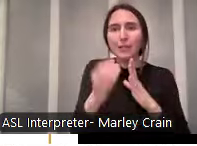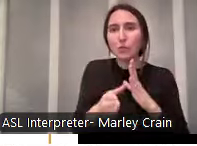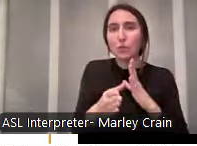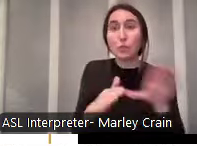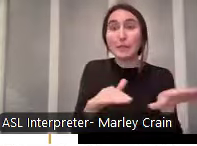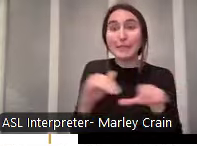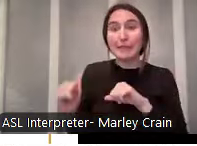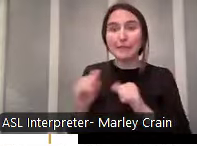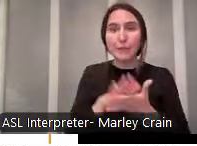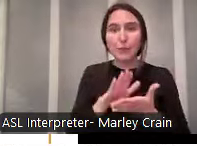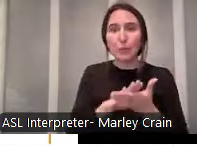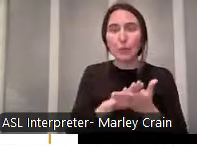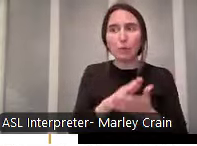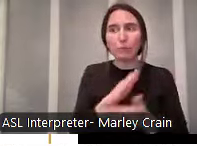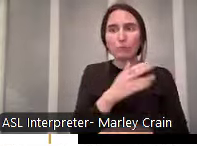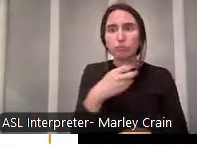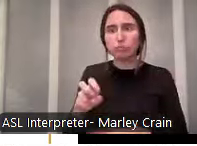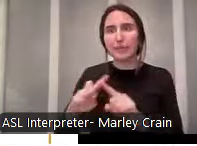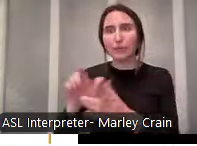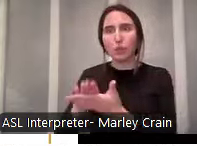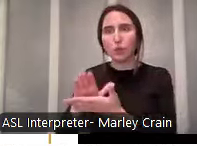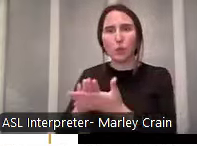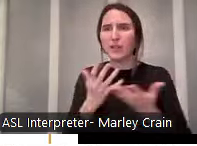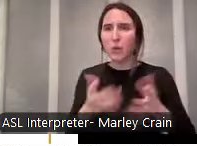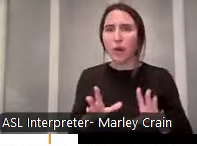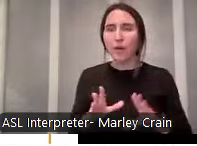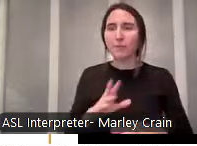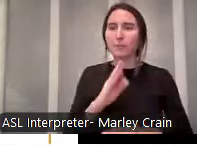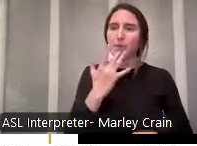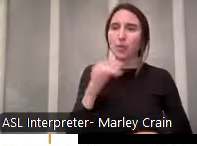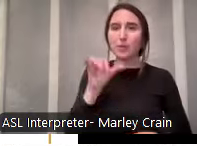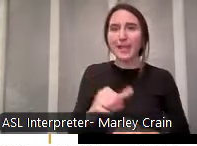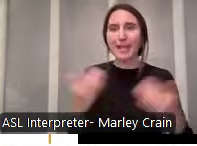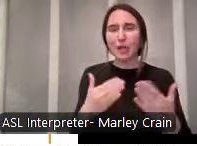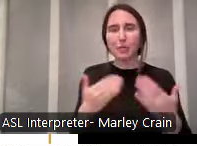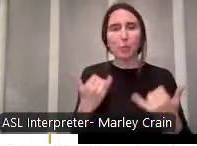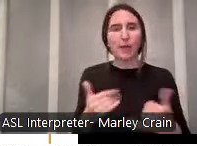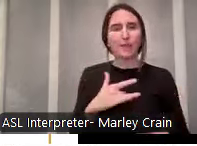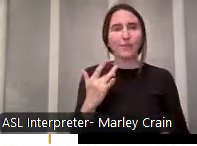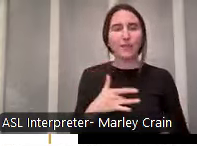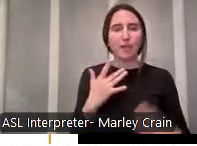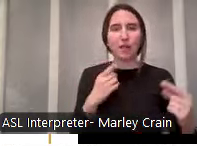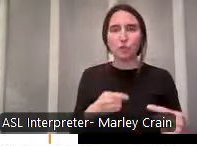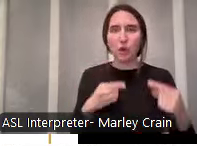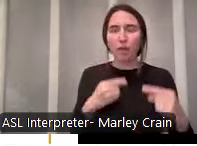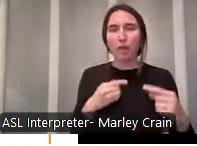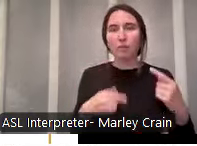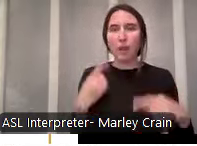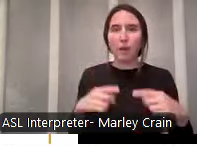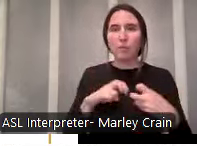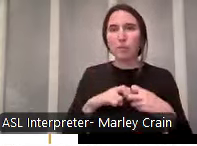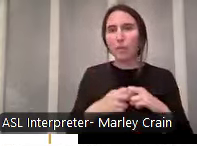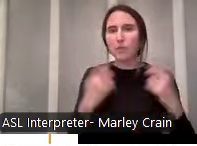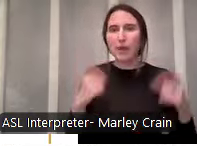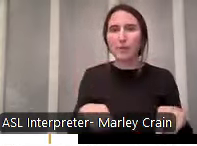is connecting. You're having a trouble with the principal. Sometimes that can help.